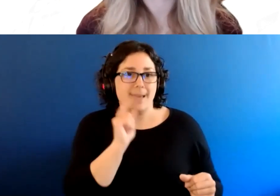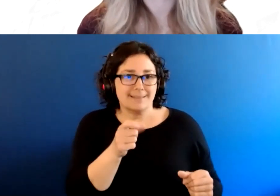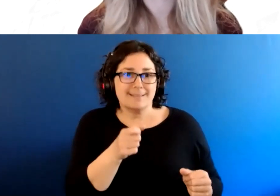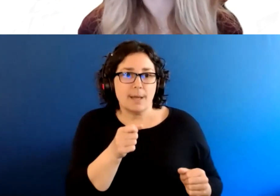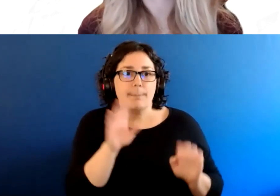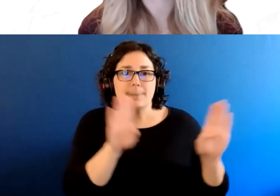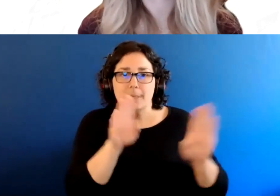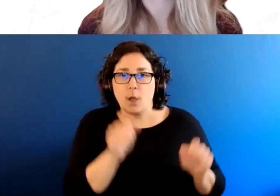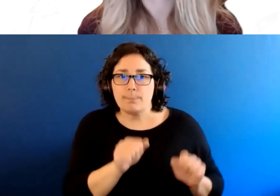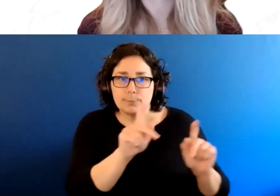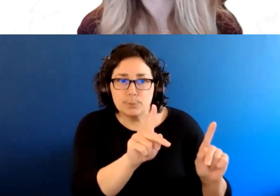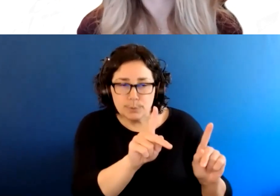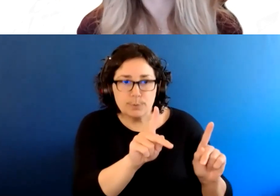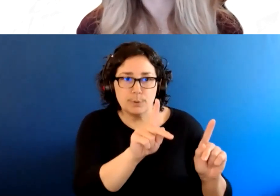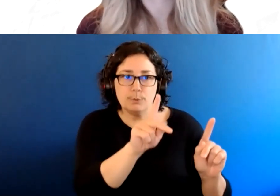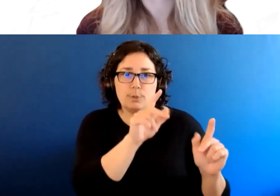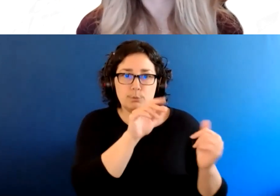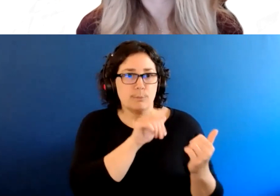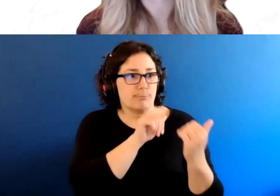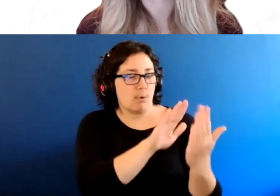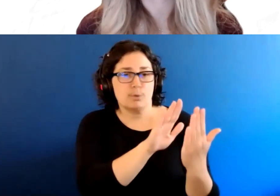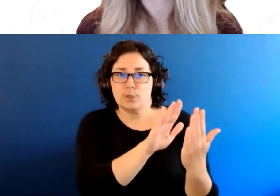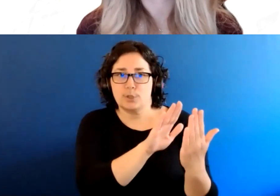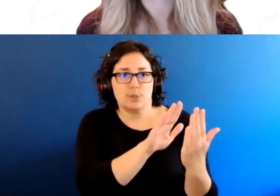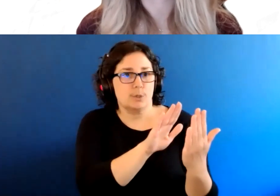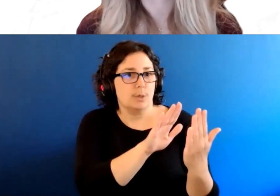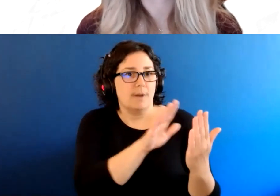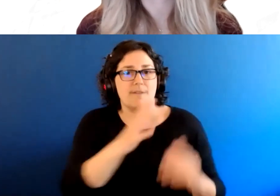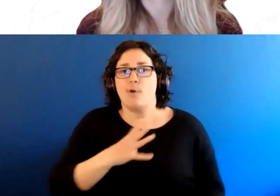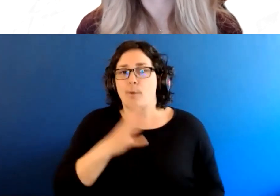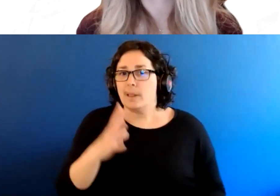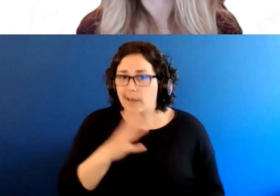you would approach in the formal way,